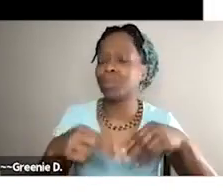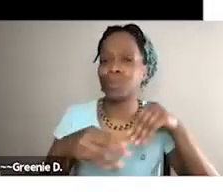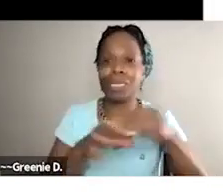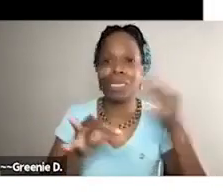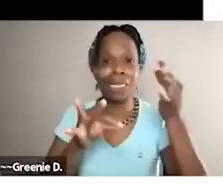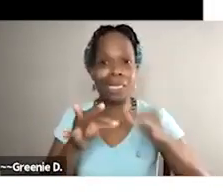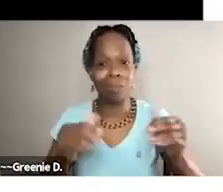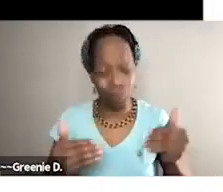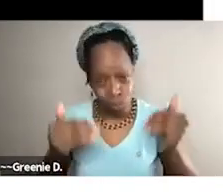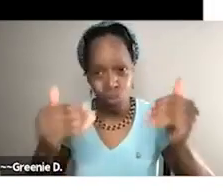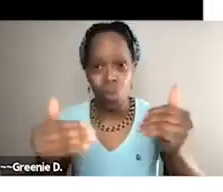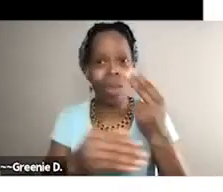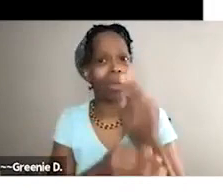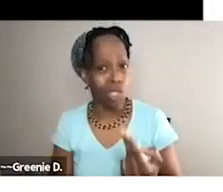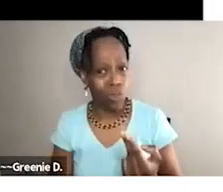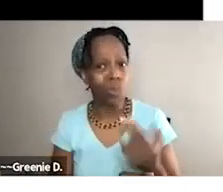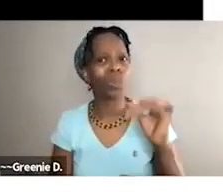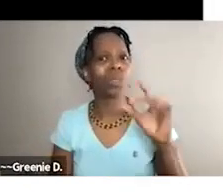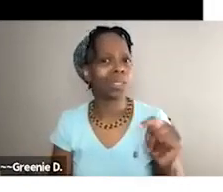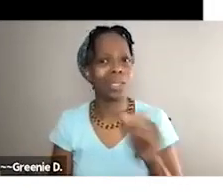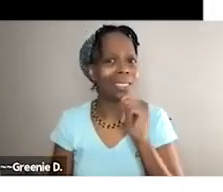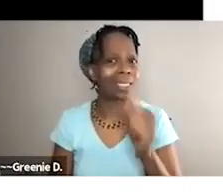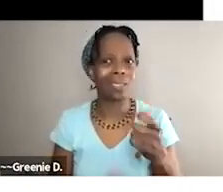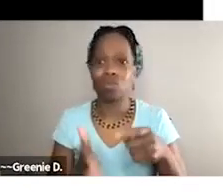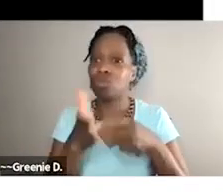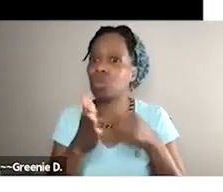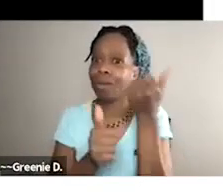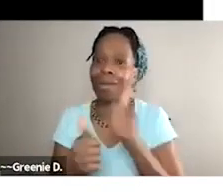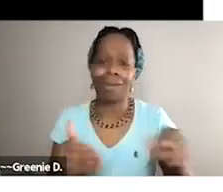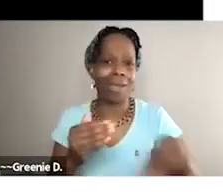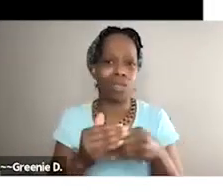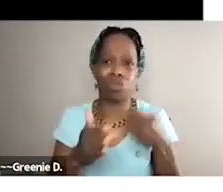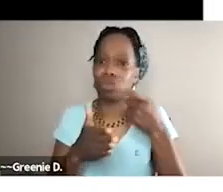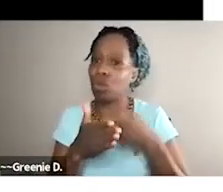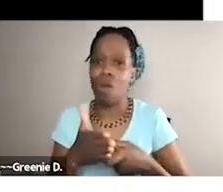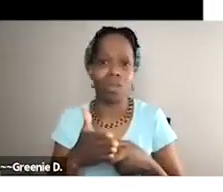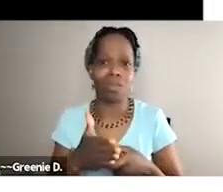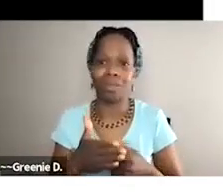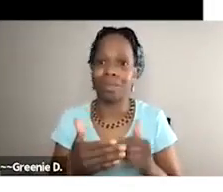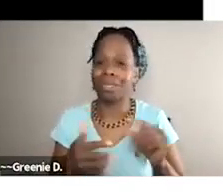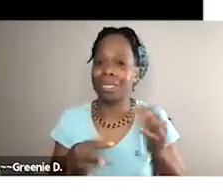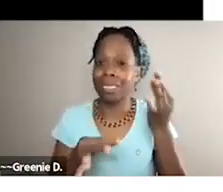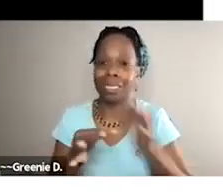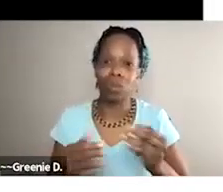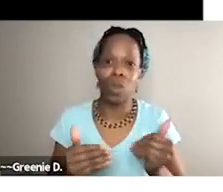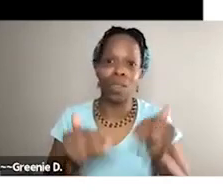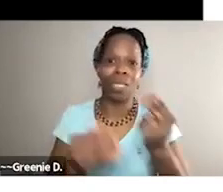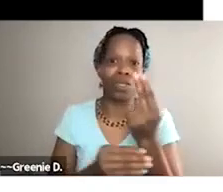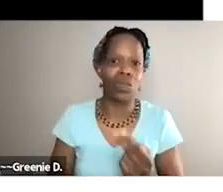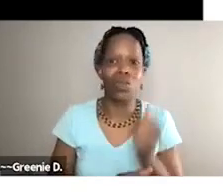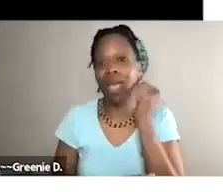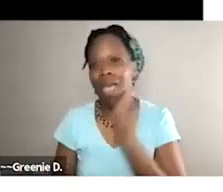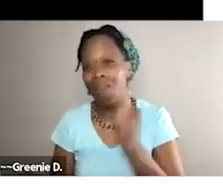people to use it. And again, that's not adding the extra cost to any of us. It's now just going, all right, let's actually use it in our everyday. Let's change